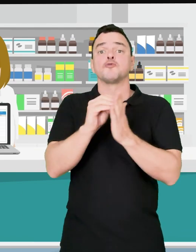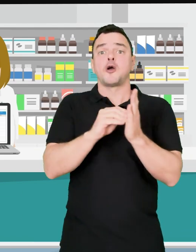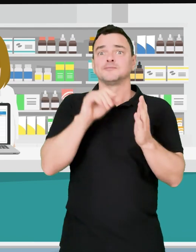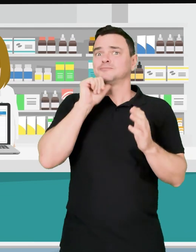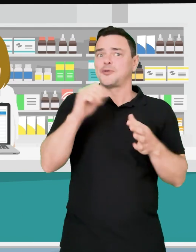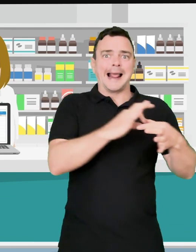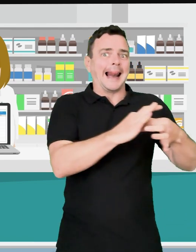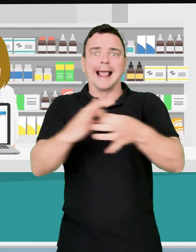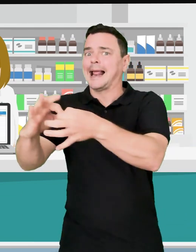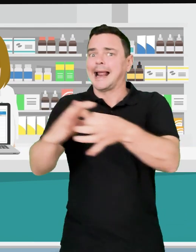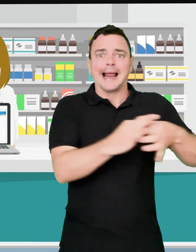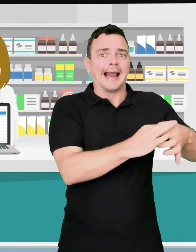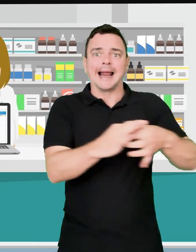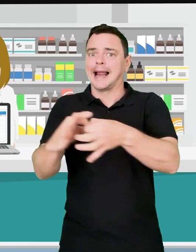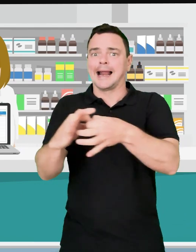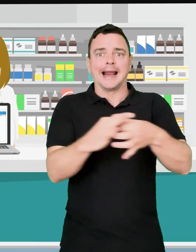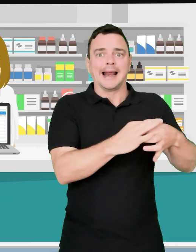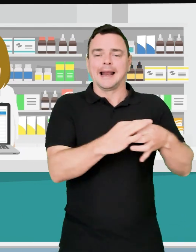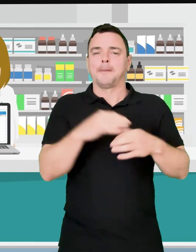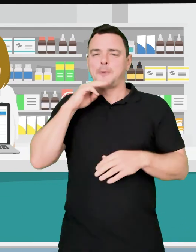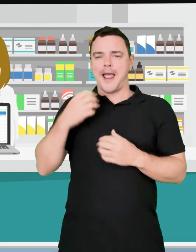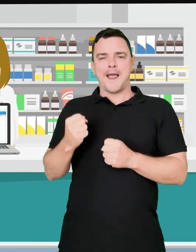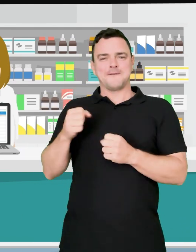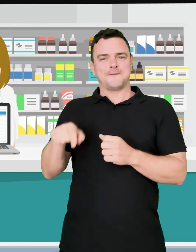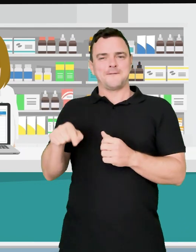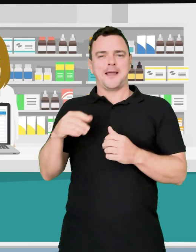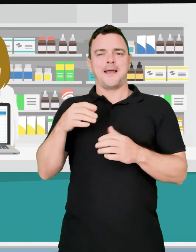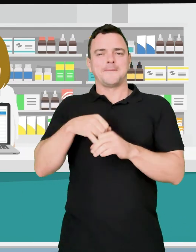Health records don't currently link up.